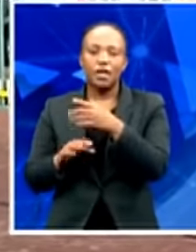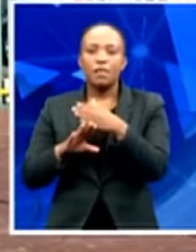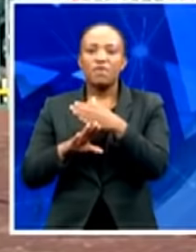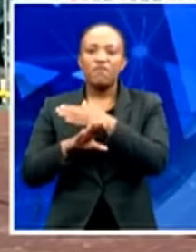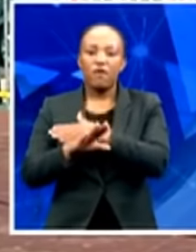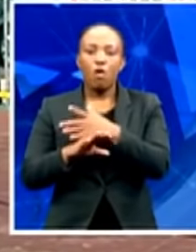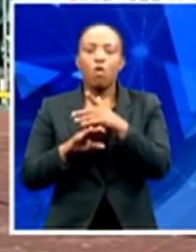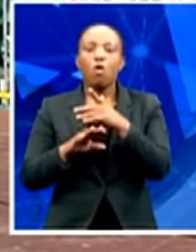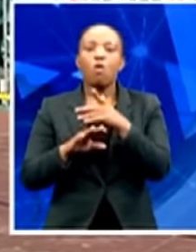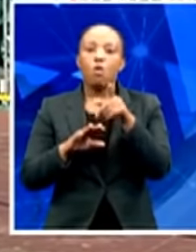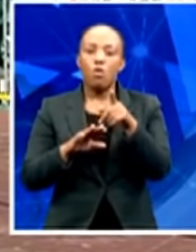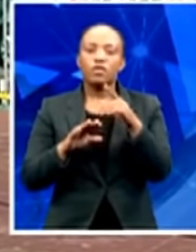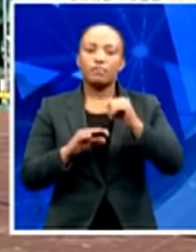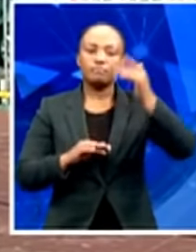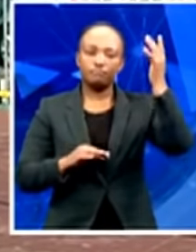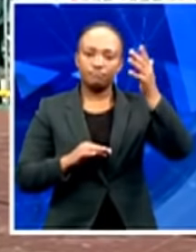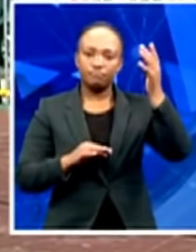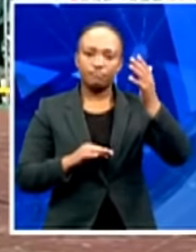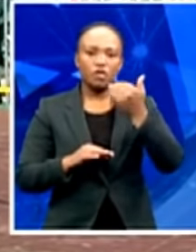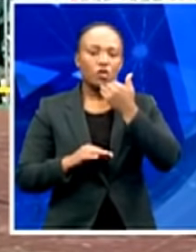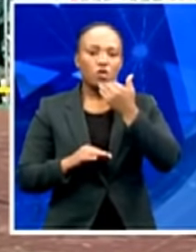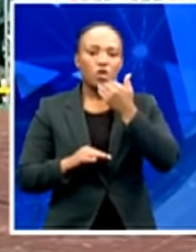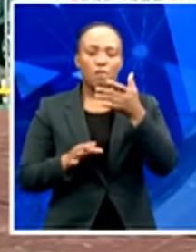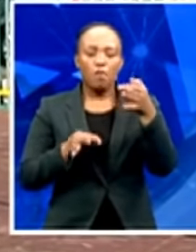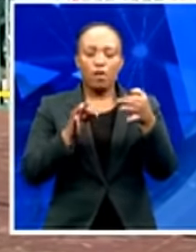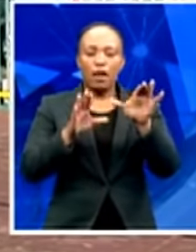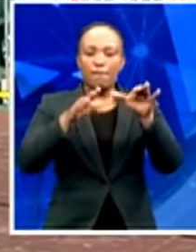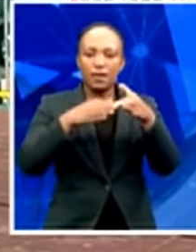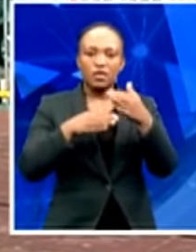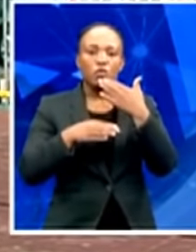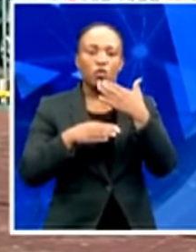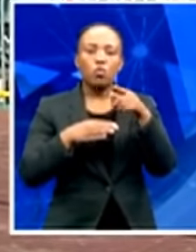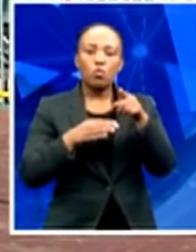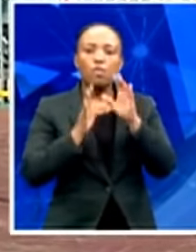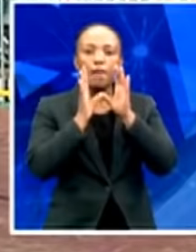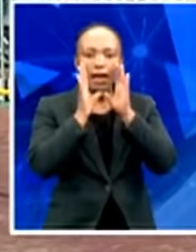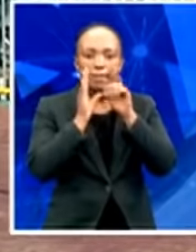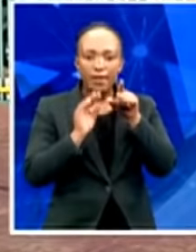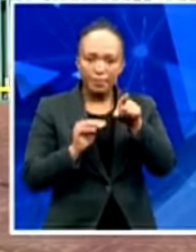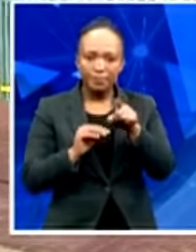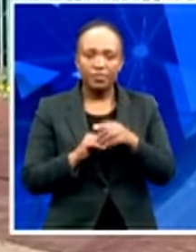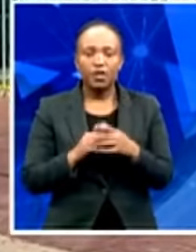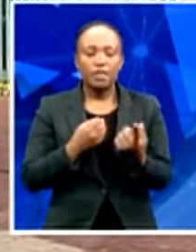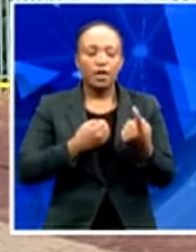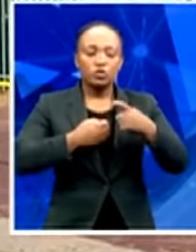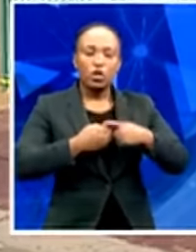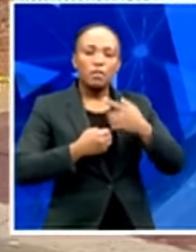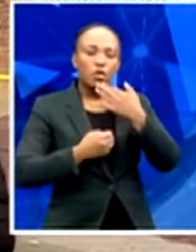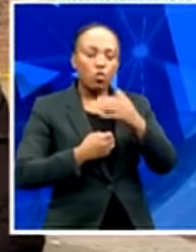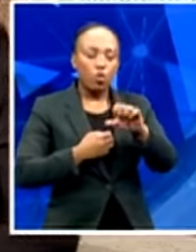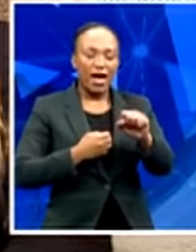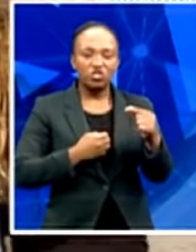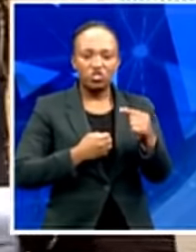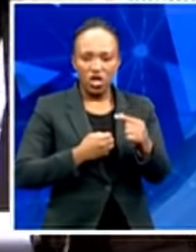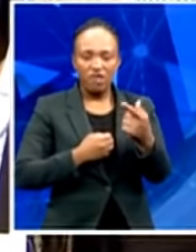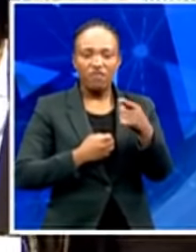by the party leader, Mr. Julius Malema. But I'm actually joined by the Secretary General of the EFF, Mr. Marshall Dlamini, who will